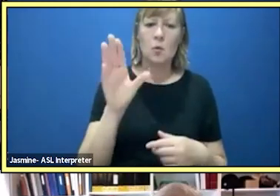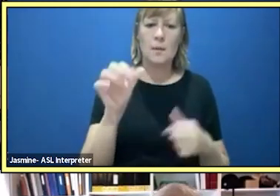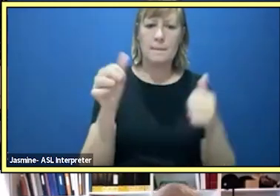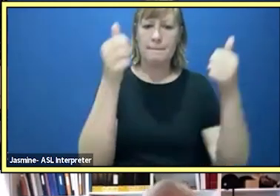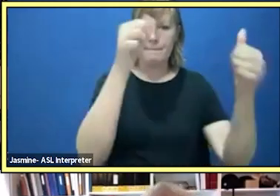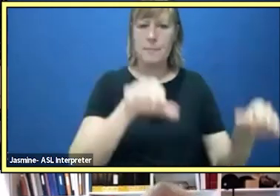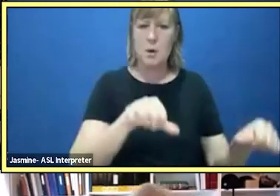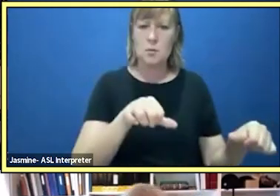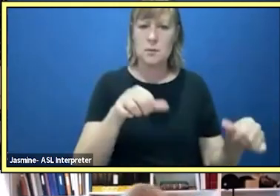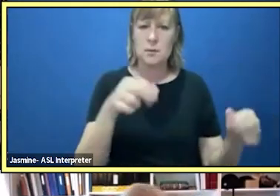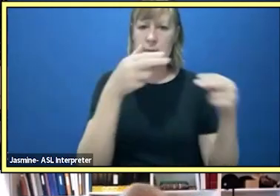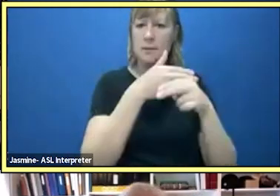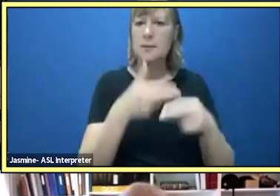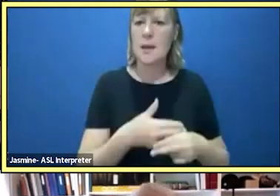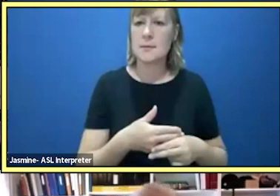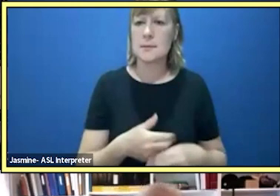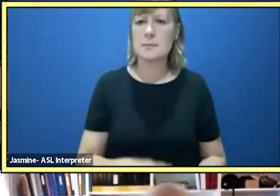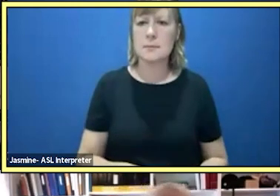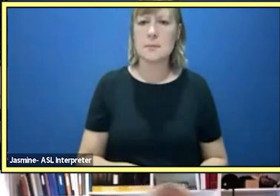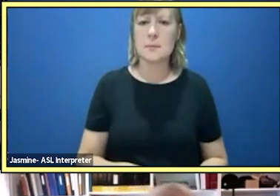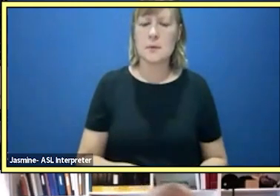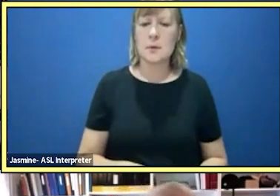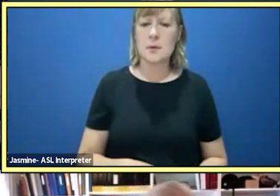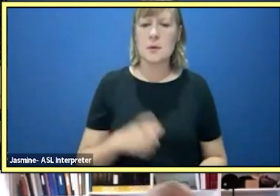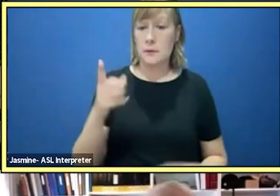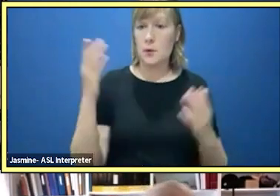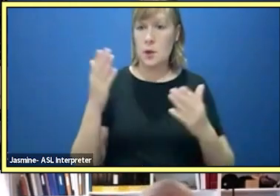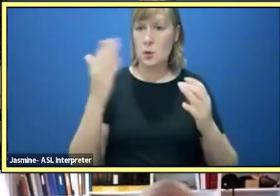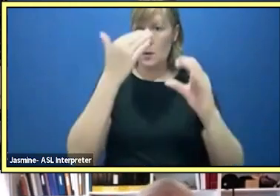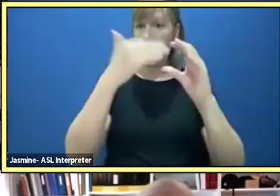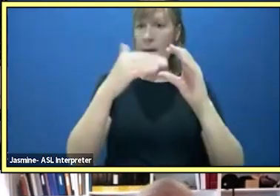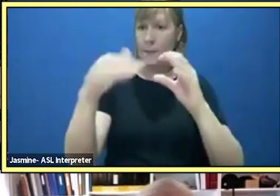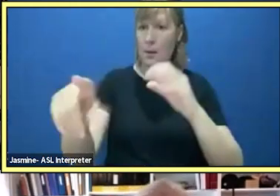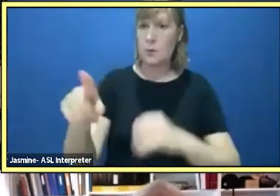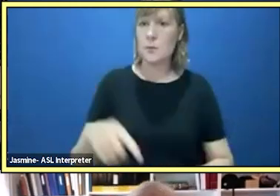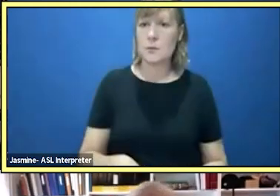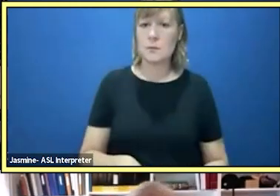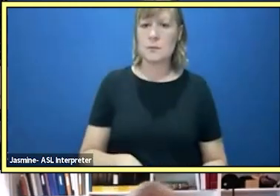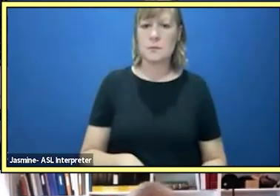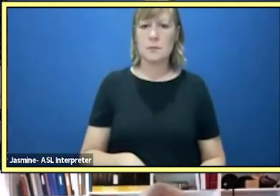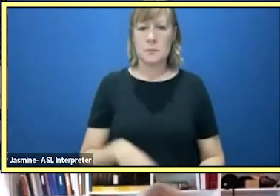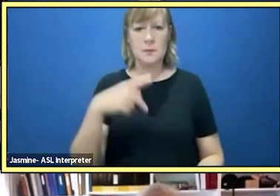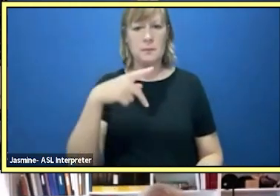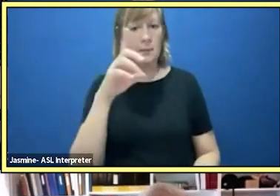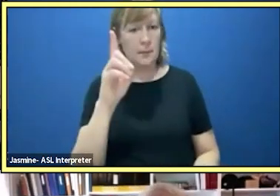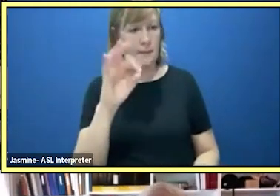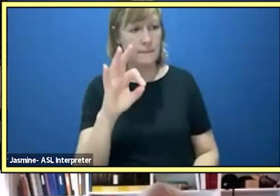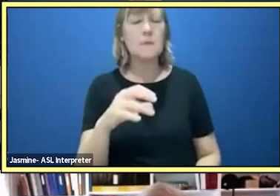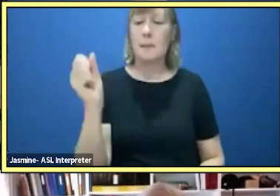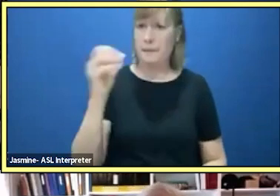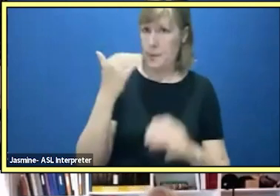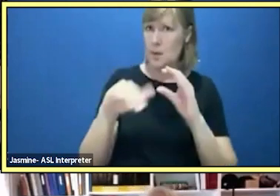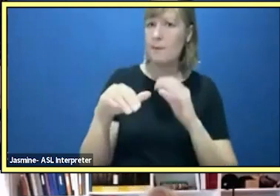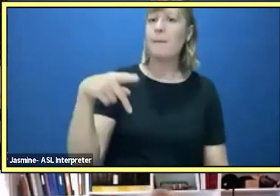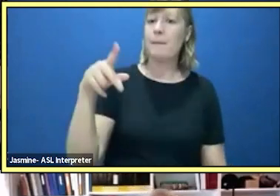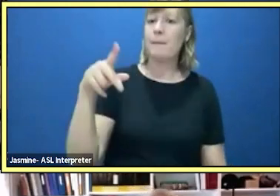something small. And so if you're here, we'll email them to you. You have the PDF, Deb? Please, thank Yeah, you. we'll email the PDF. Yes. They'll